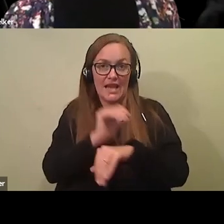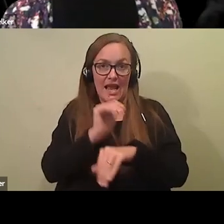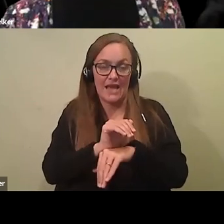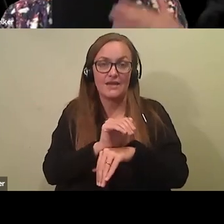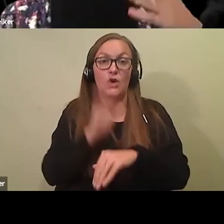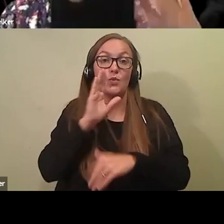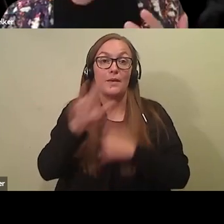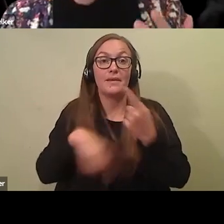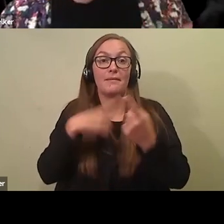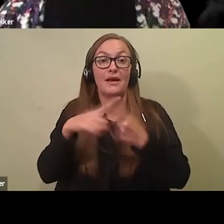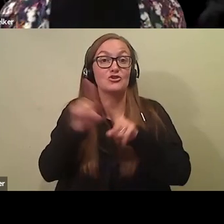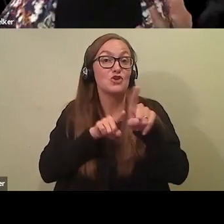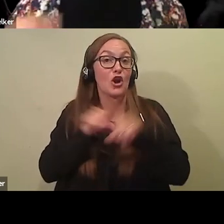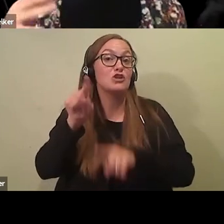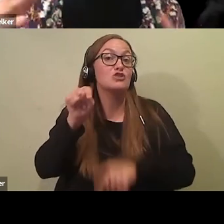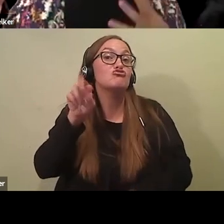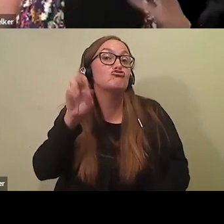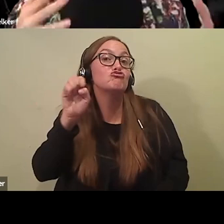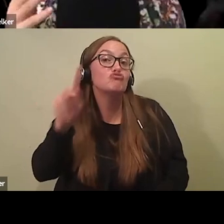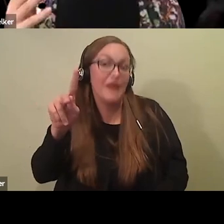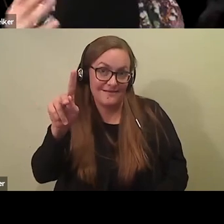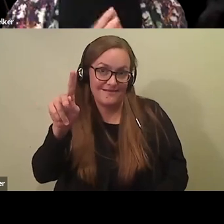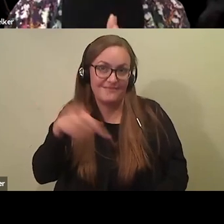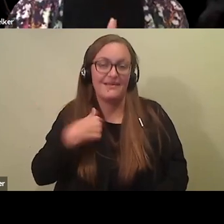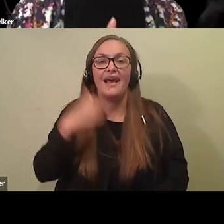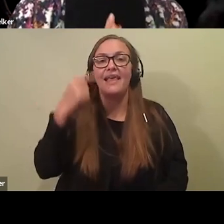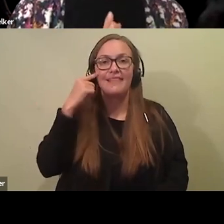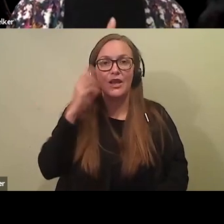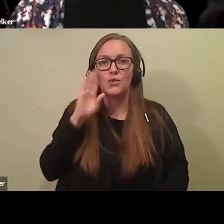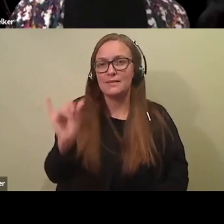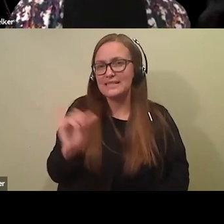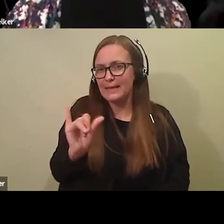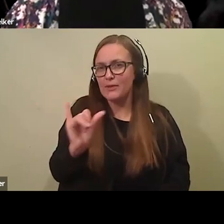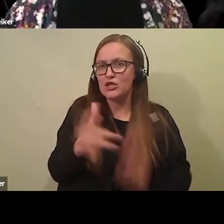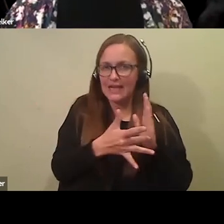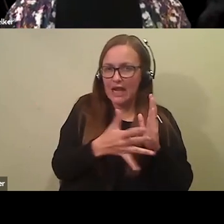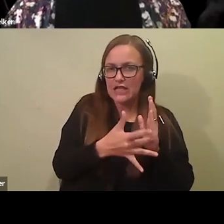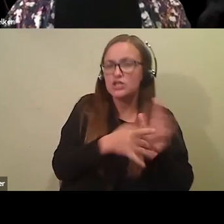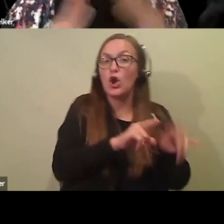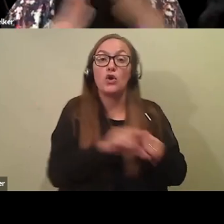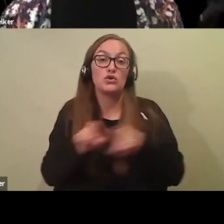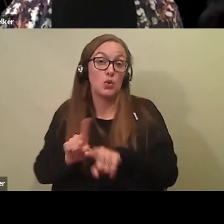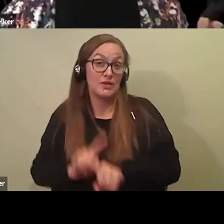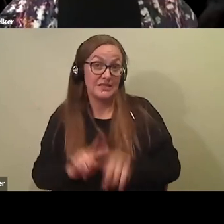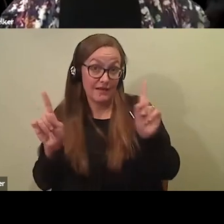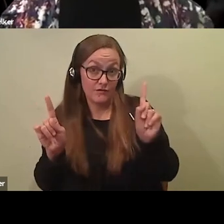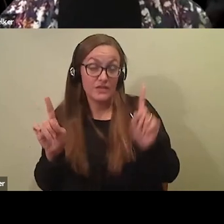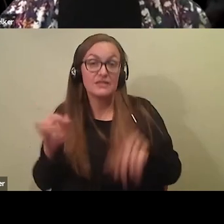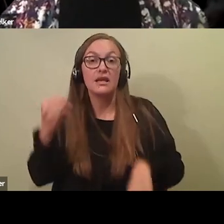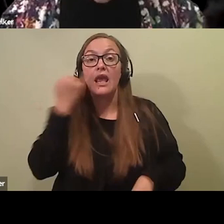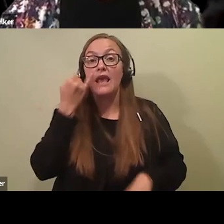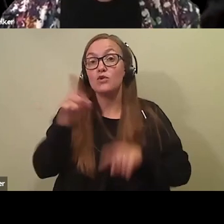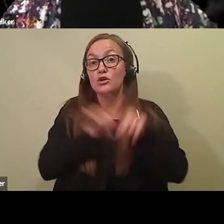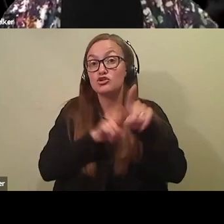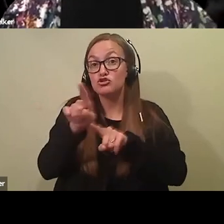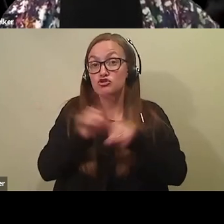about Star Trek. And I know there's going to be some similar technologies and also some differences. So if you're also a Star Trek fan, you